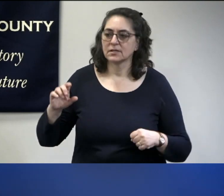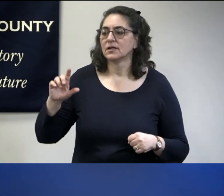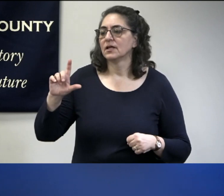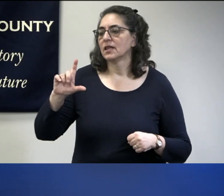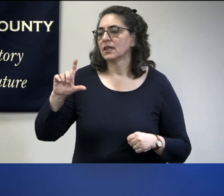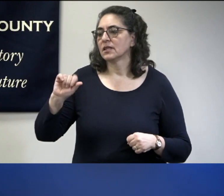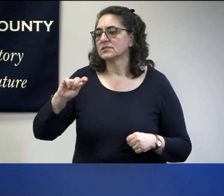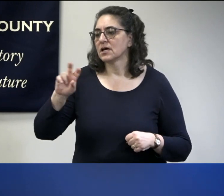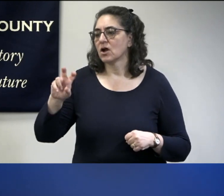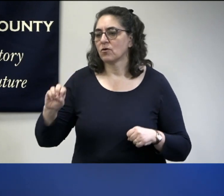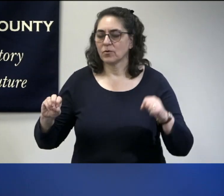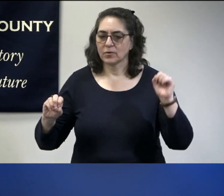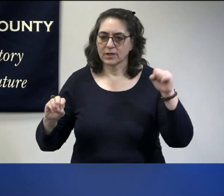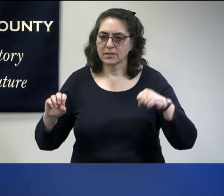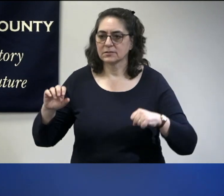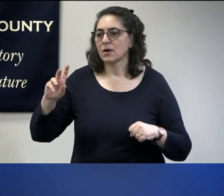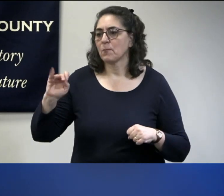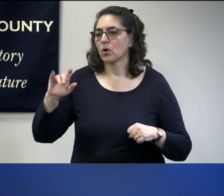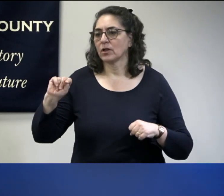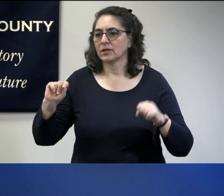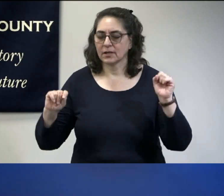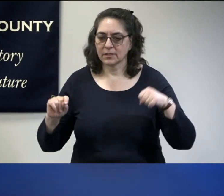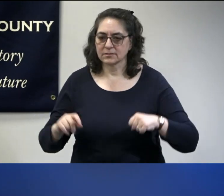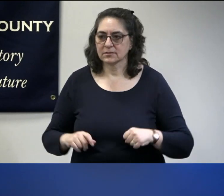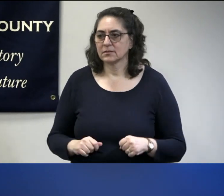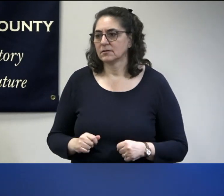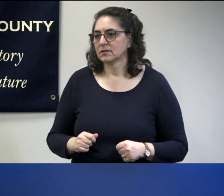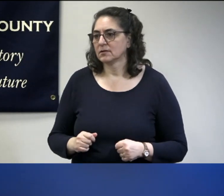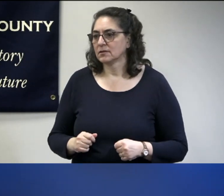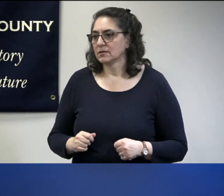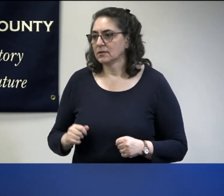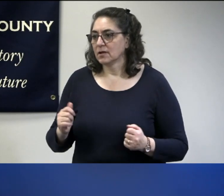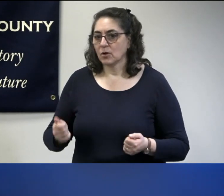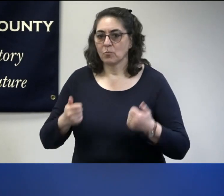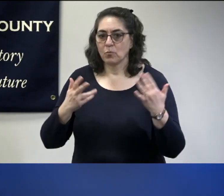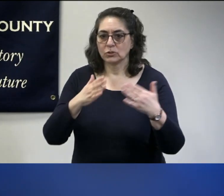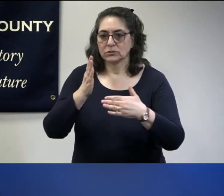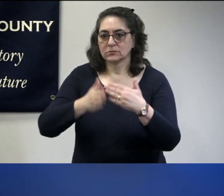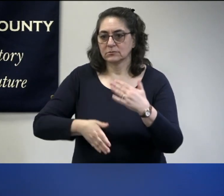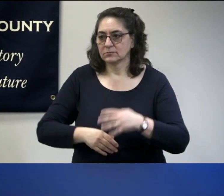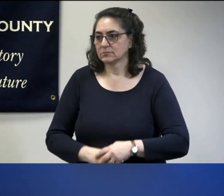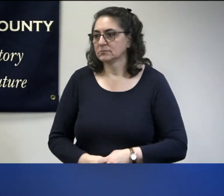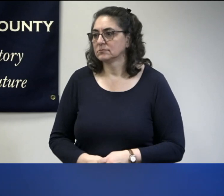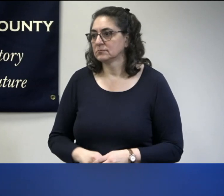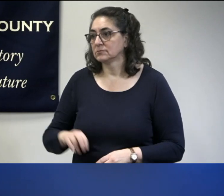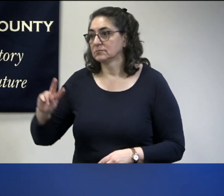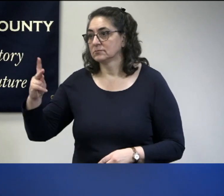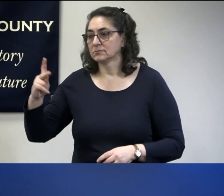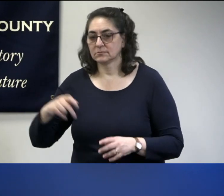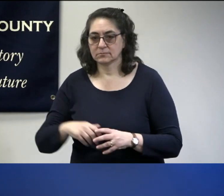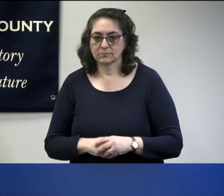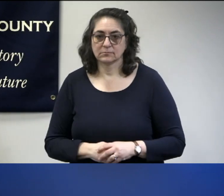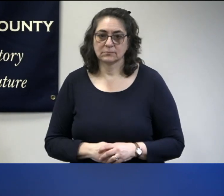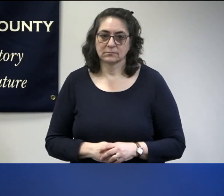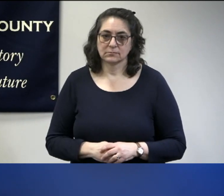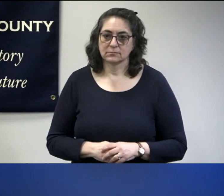Lazaro, yes. Director Bartlett, yes. And I'll take a motion to adjourn the public. Second.